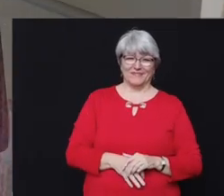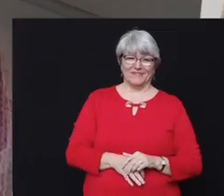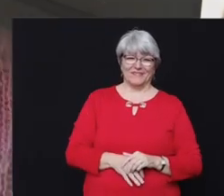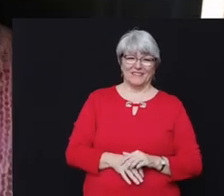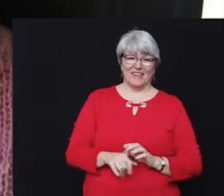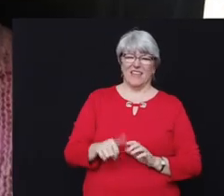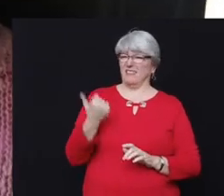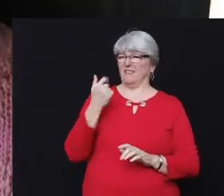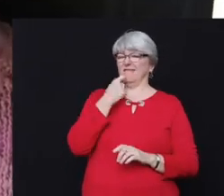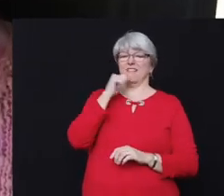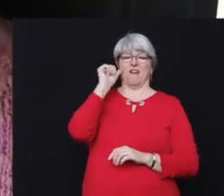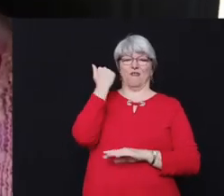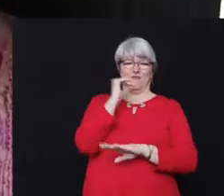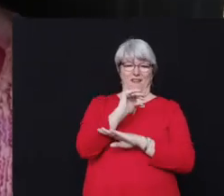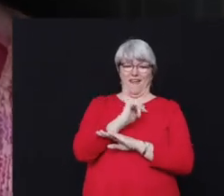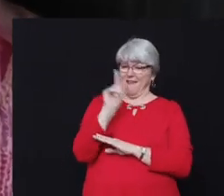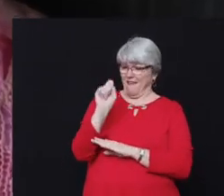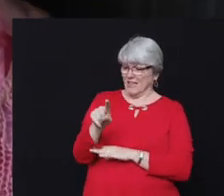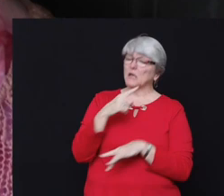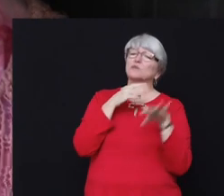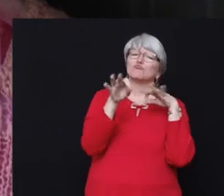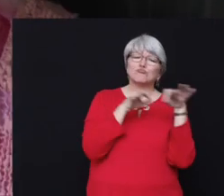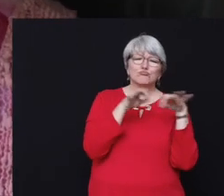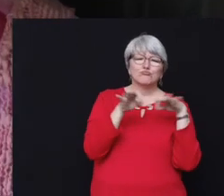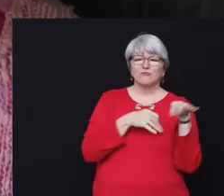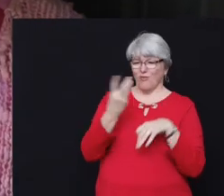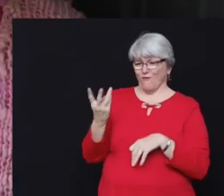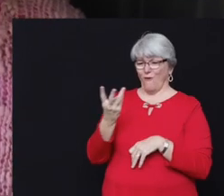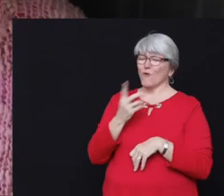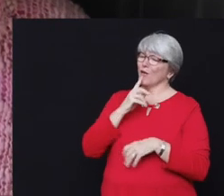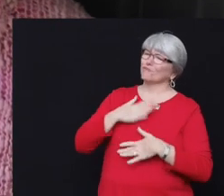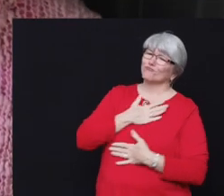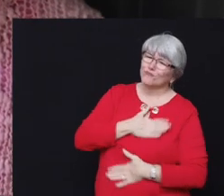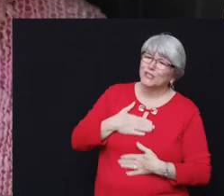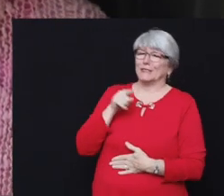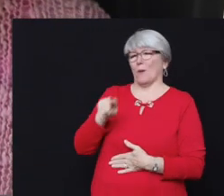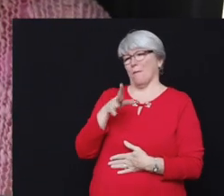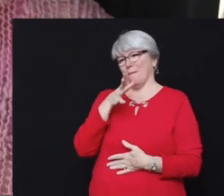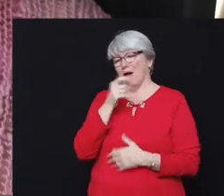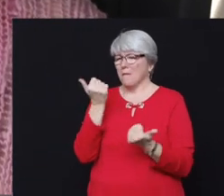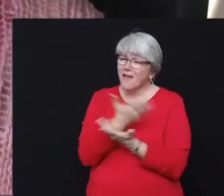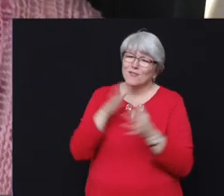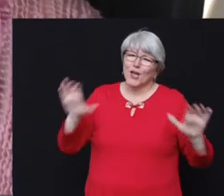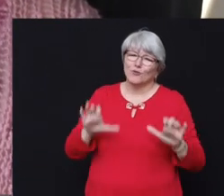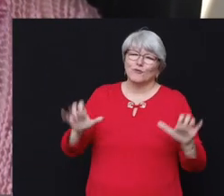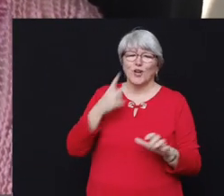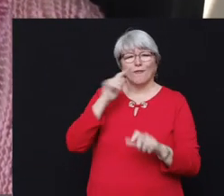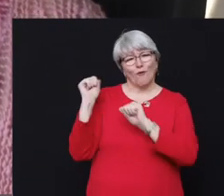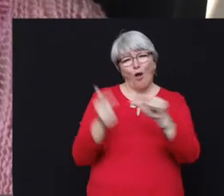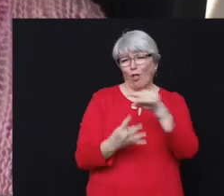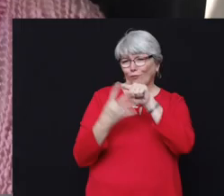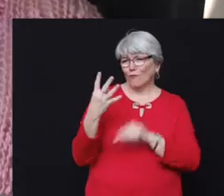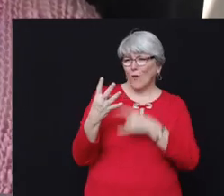The other night, I asked her, I was telling her how much the four of us appreciated her and everything she's done for all four of